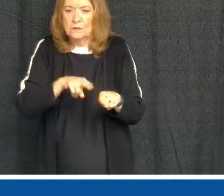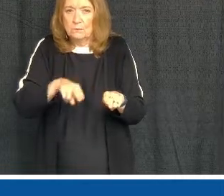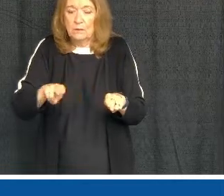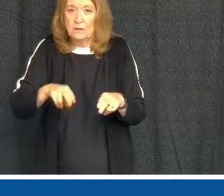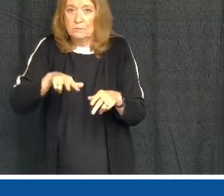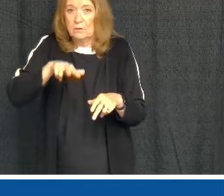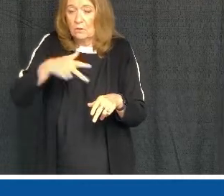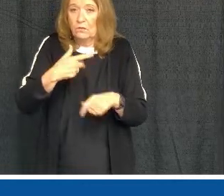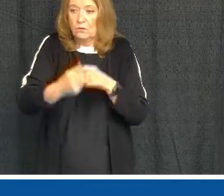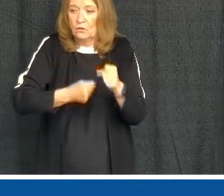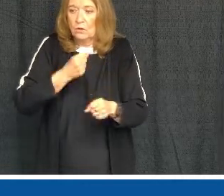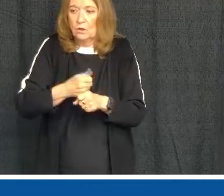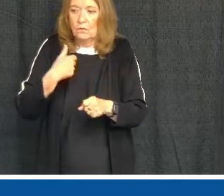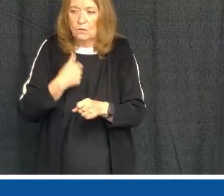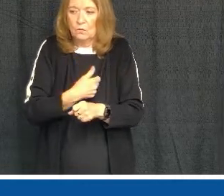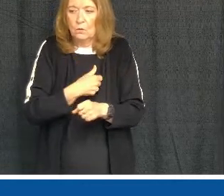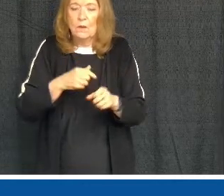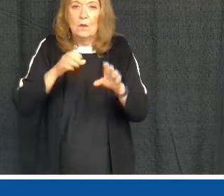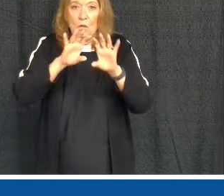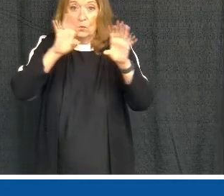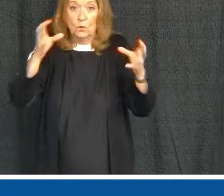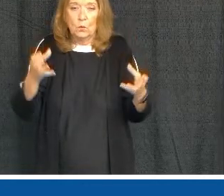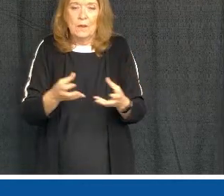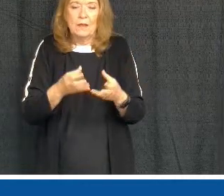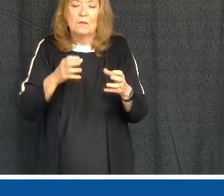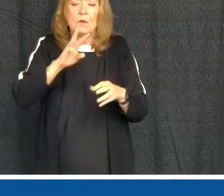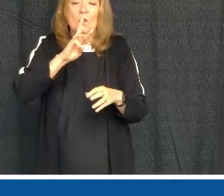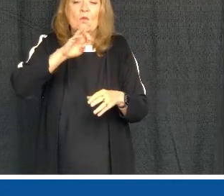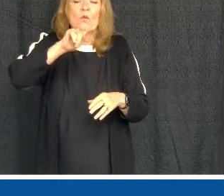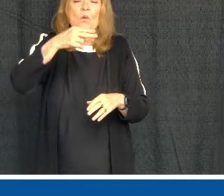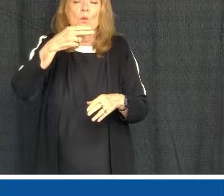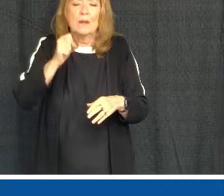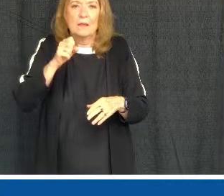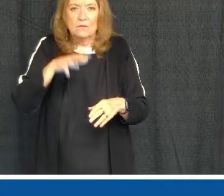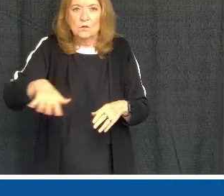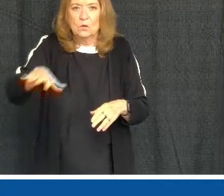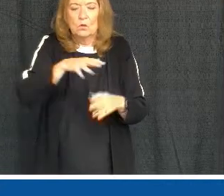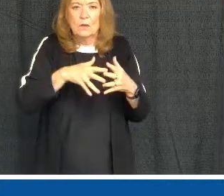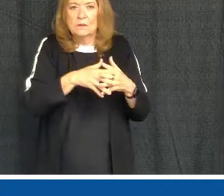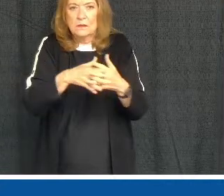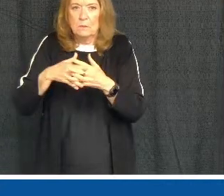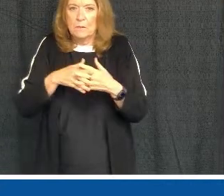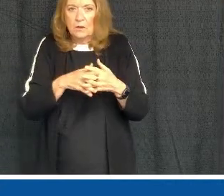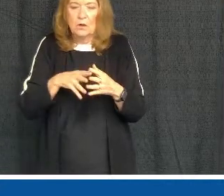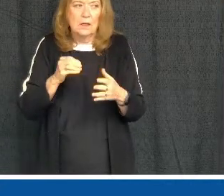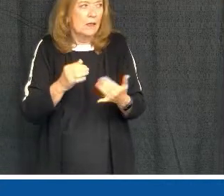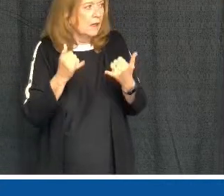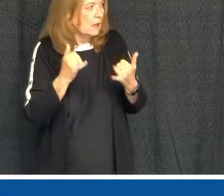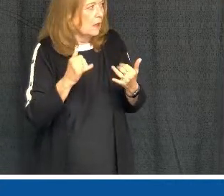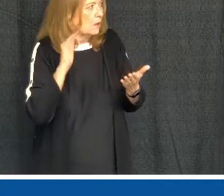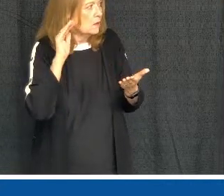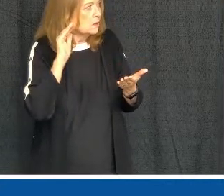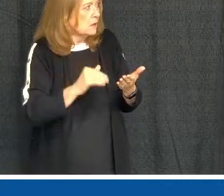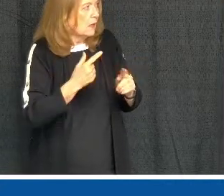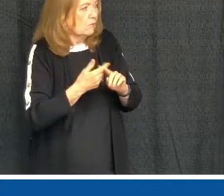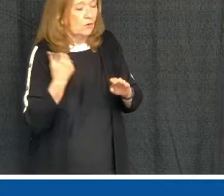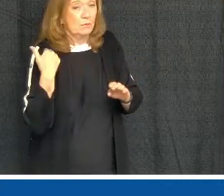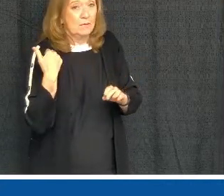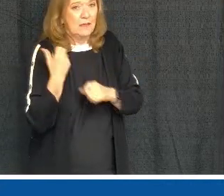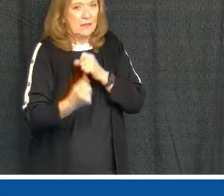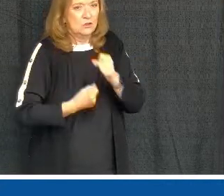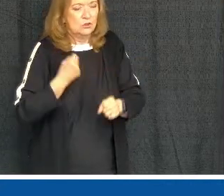at Riverview Cemetery, and the number of sponsored wreaths is down from the previous